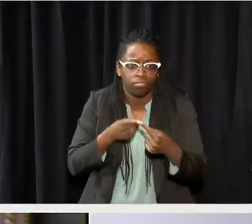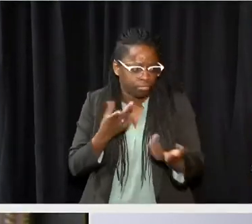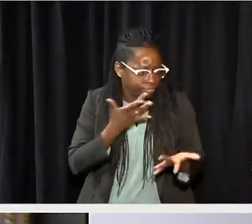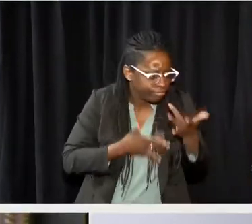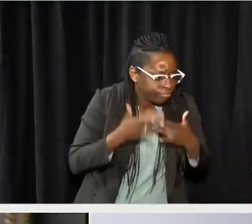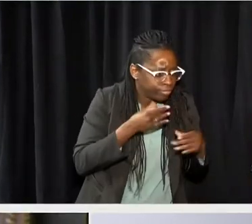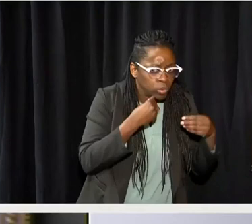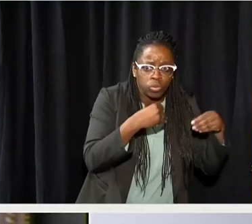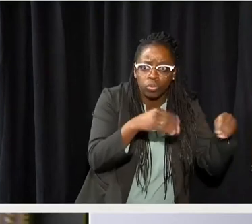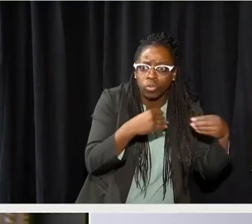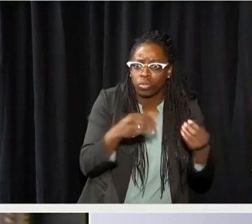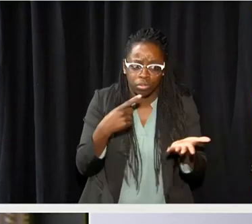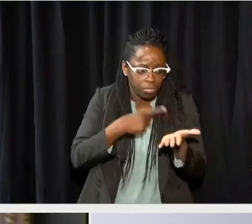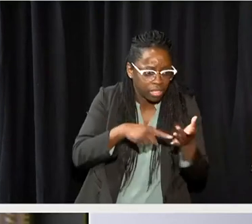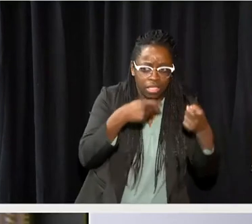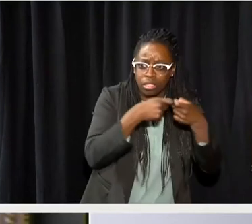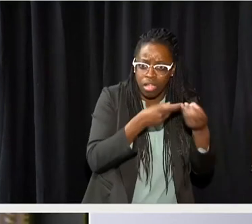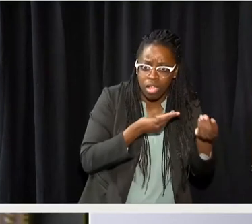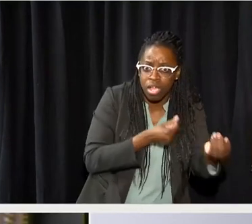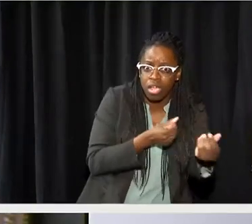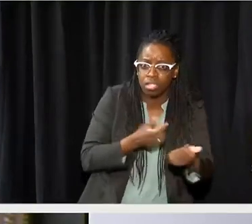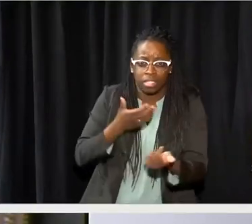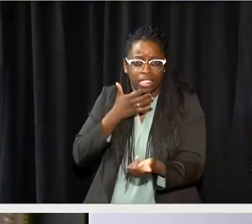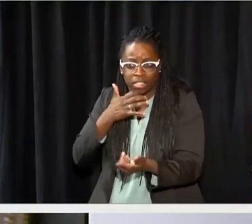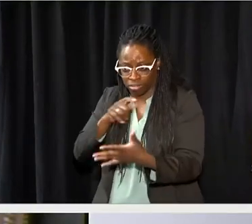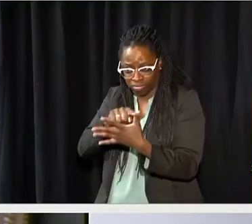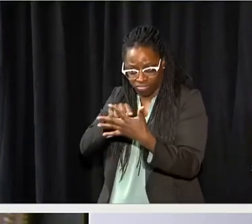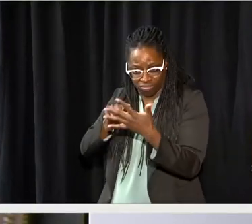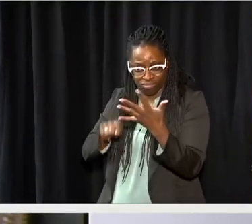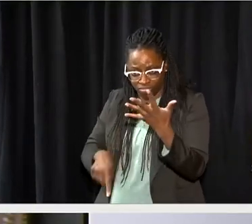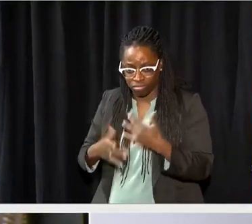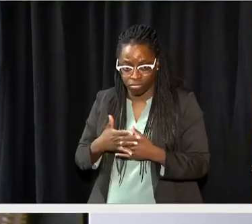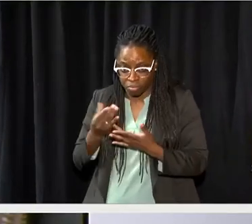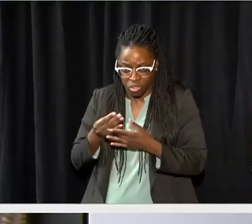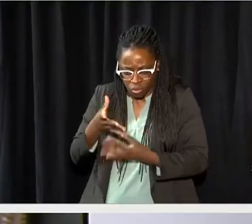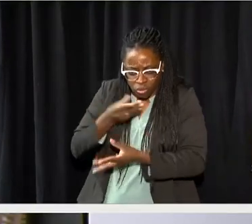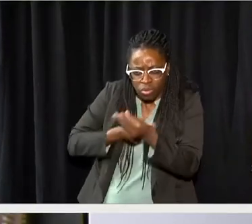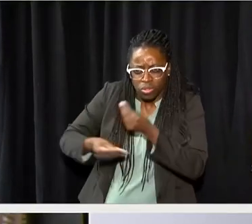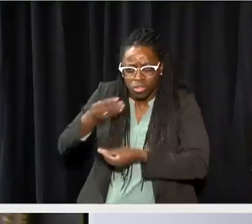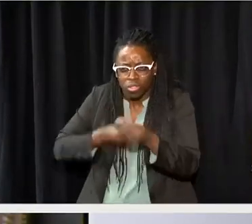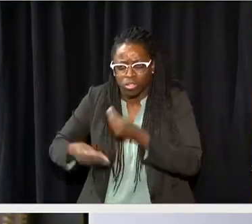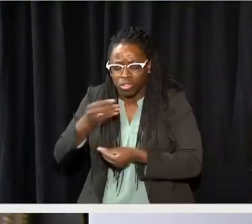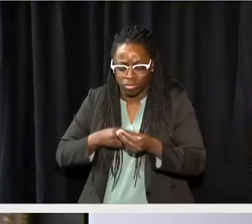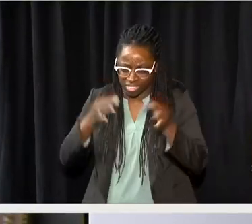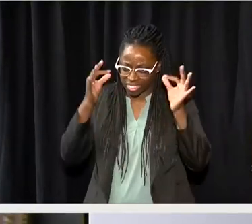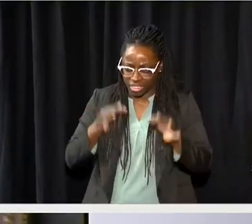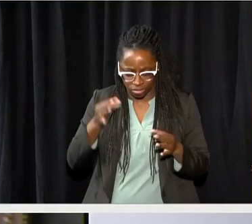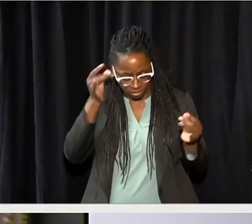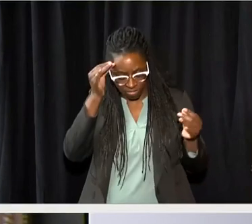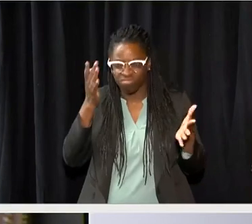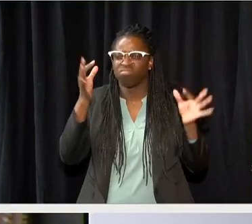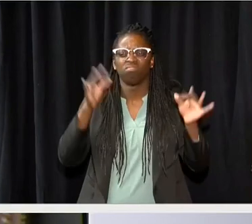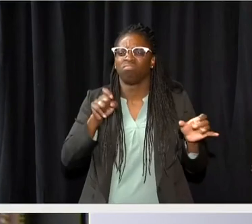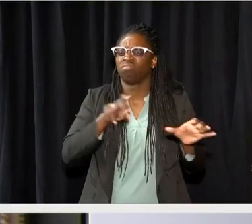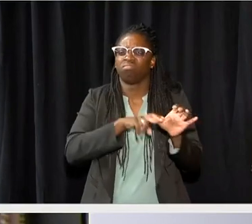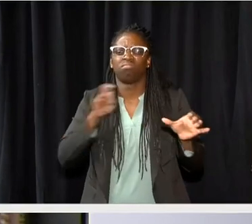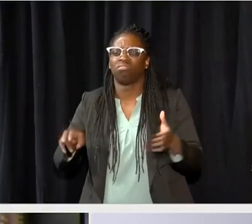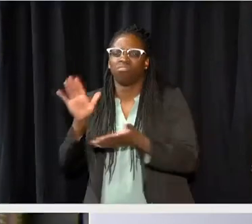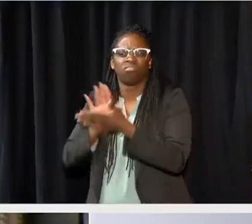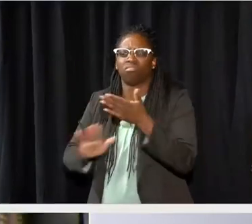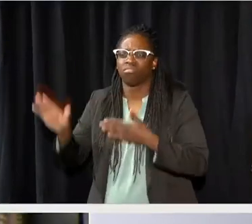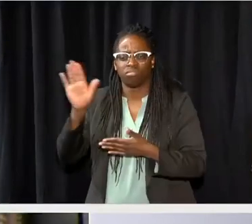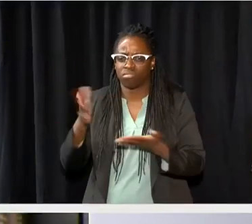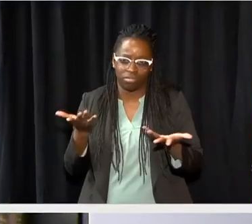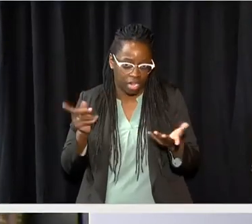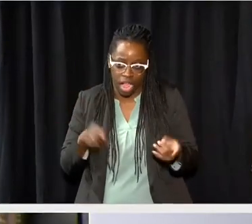buy groceries, to pay bills, to pay tuition. She was going to drop out. We know